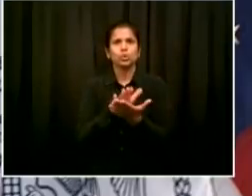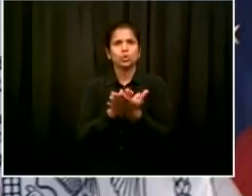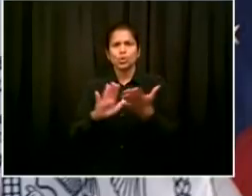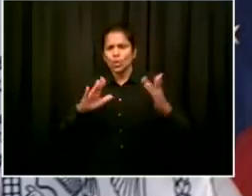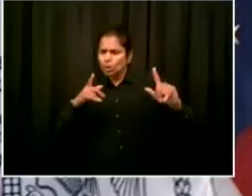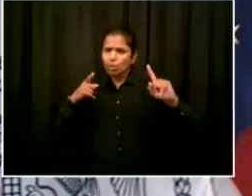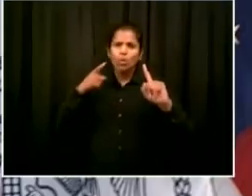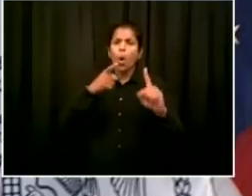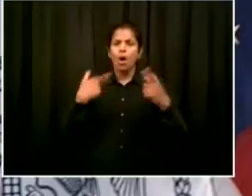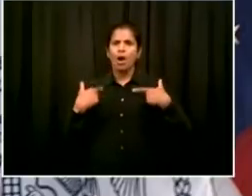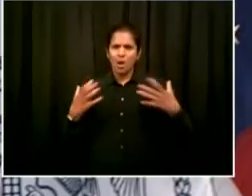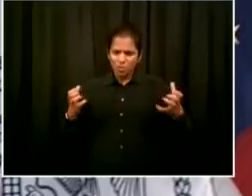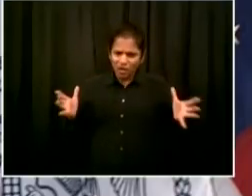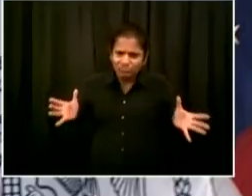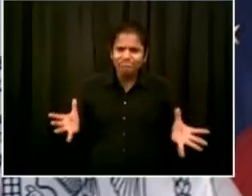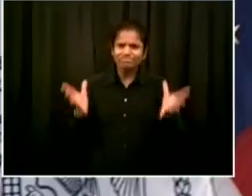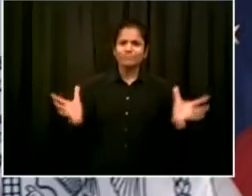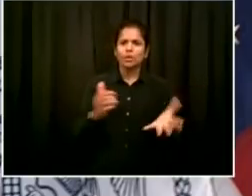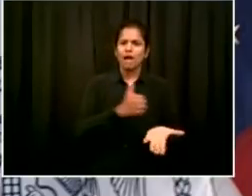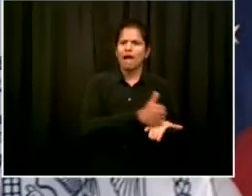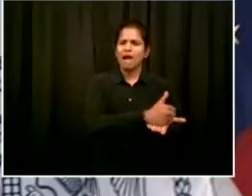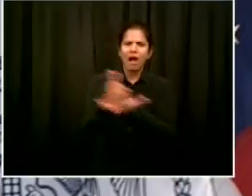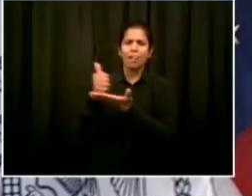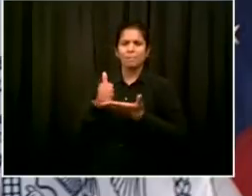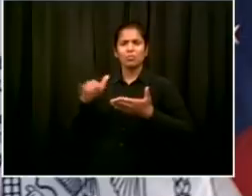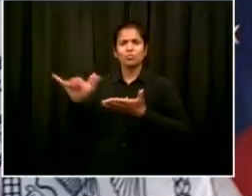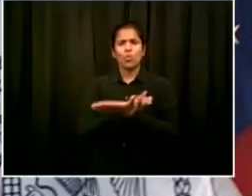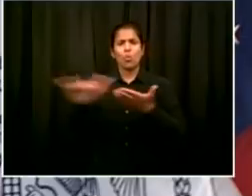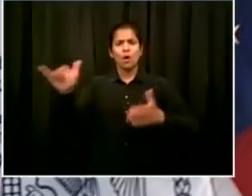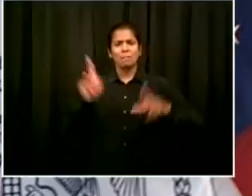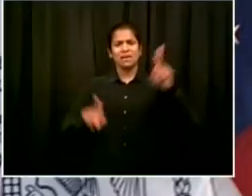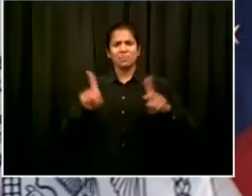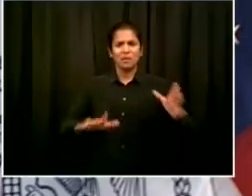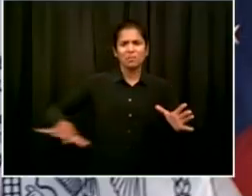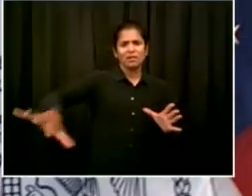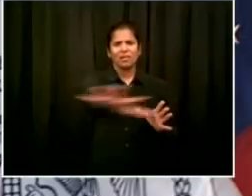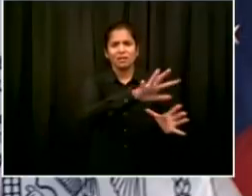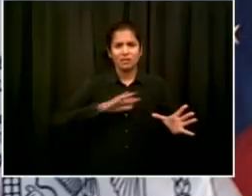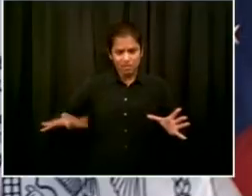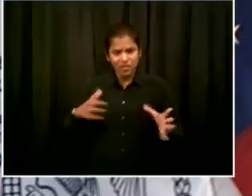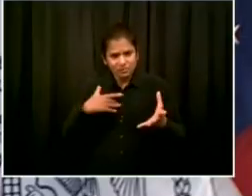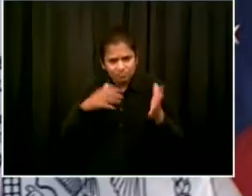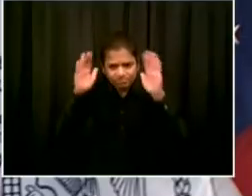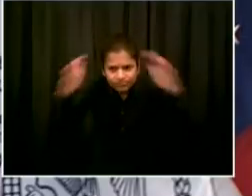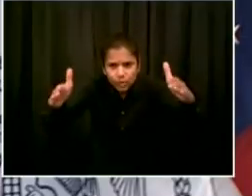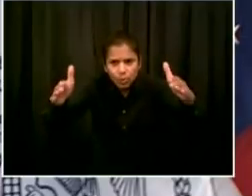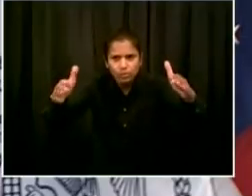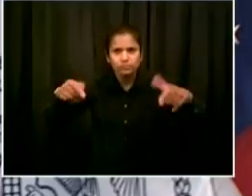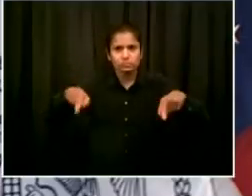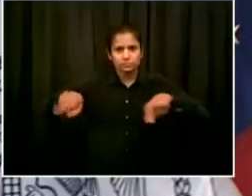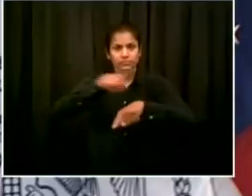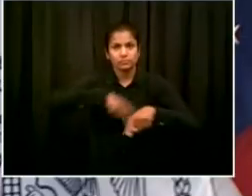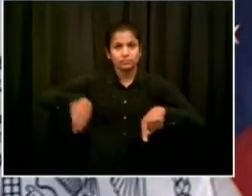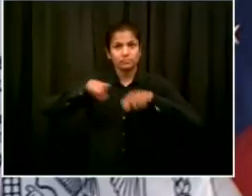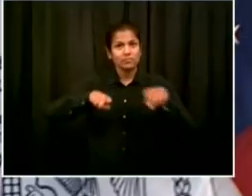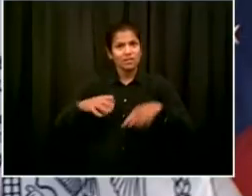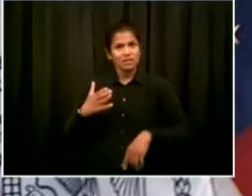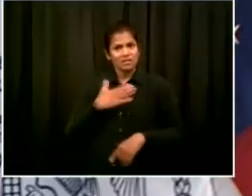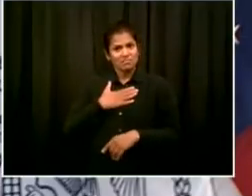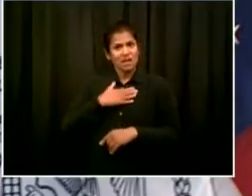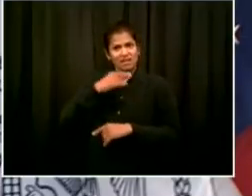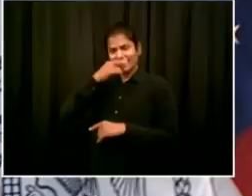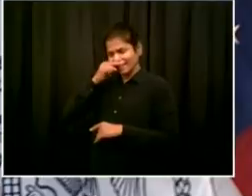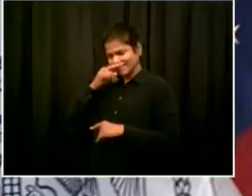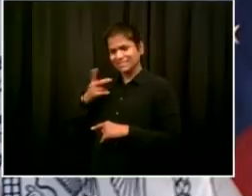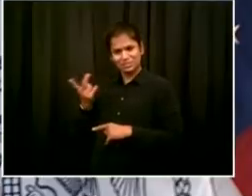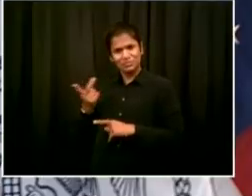parent for the entire education of both of my kids from pre-K to 12th grade. I'm thinking about the parents, I'm thinking about